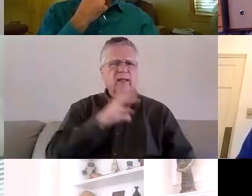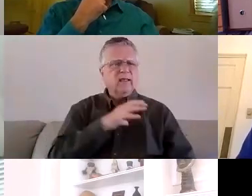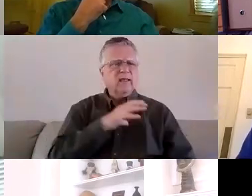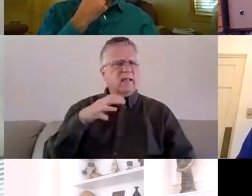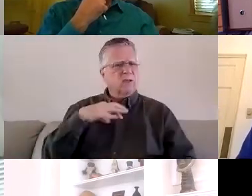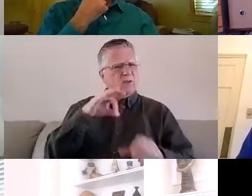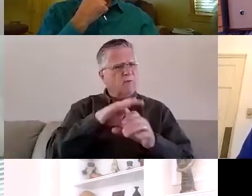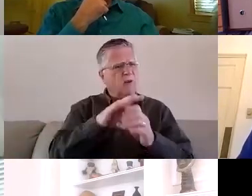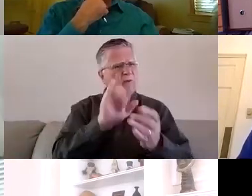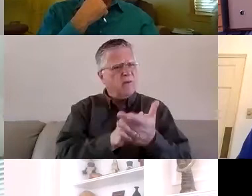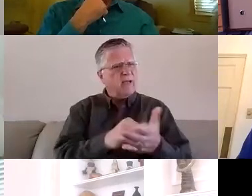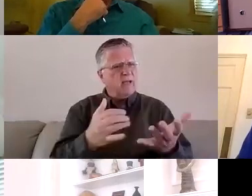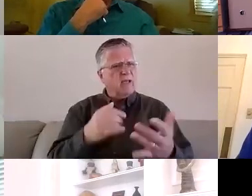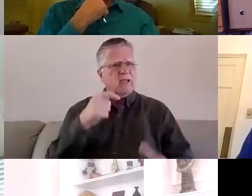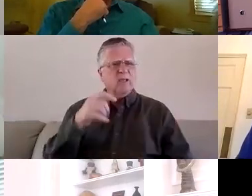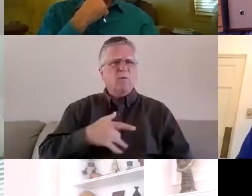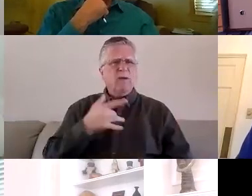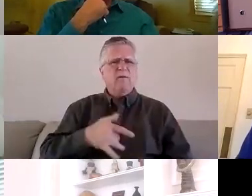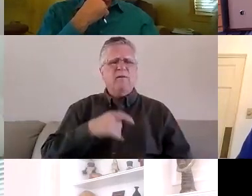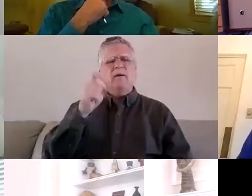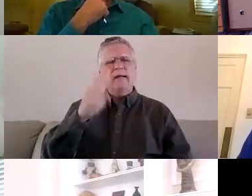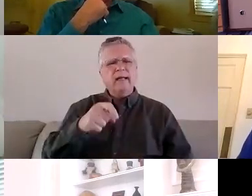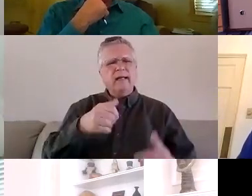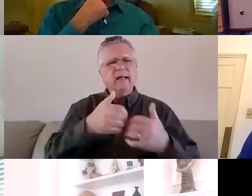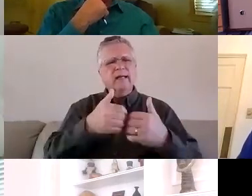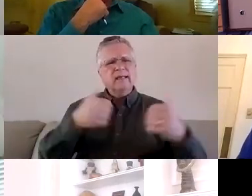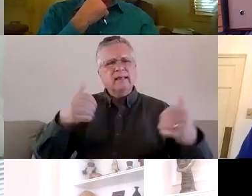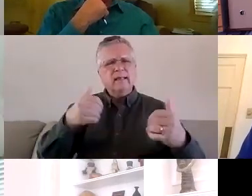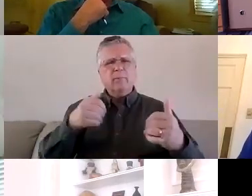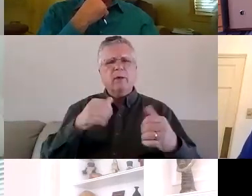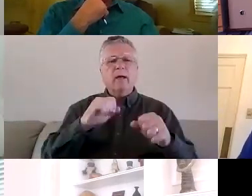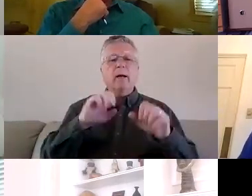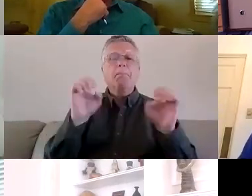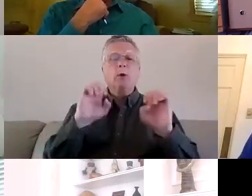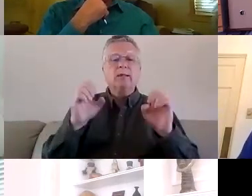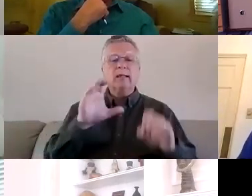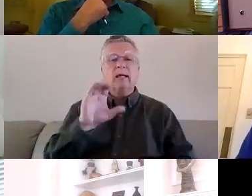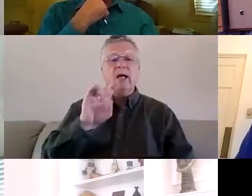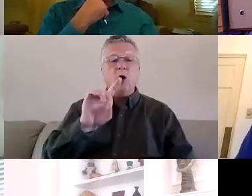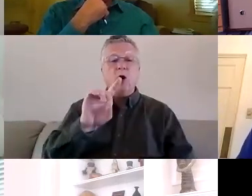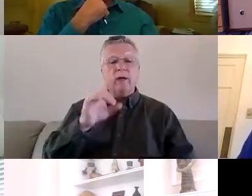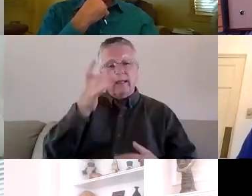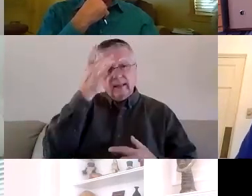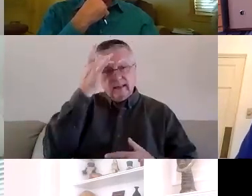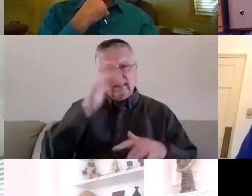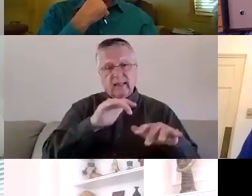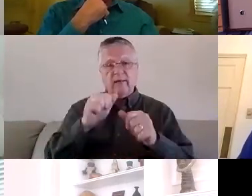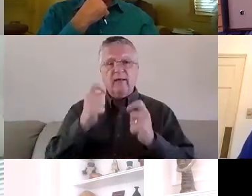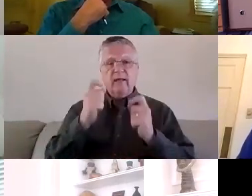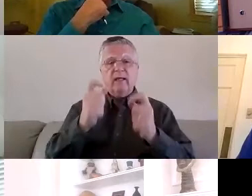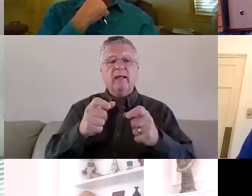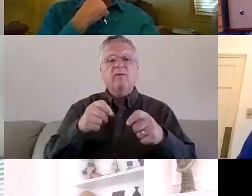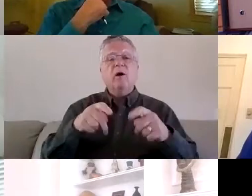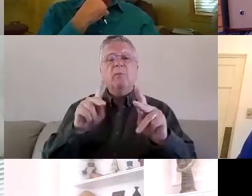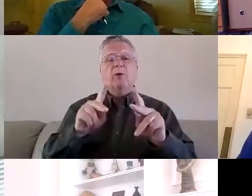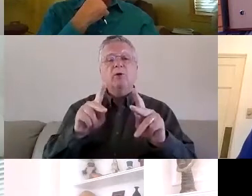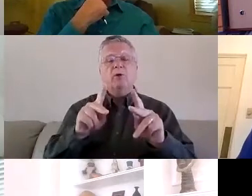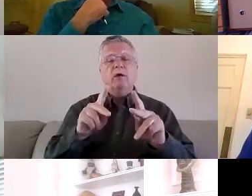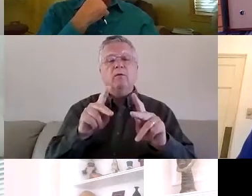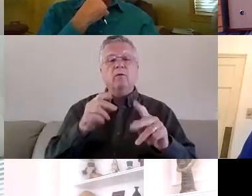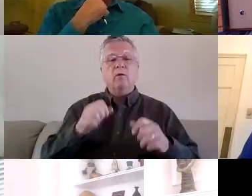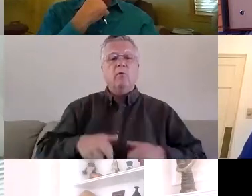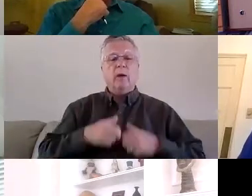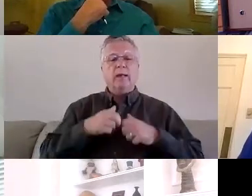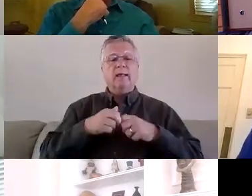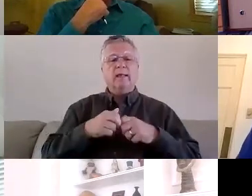to have a separate emergency COVID sick leave that provides the opportunity for residents of the city who are ordered out of